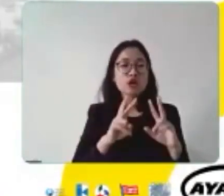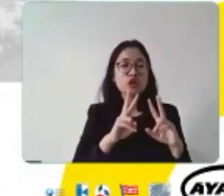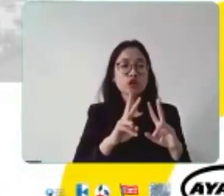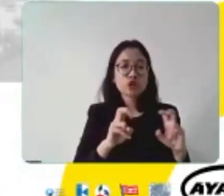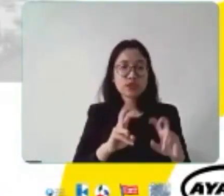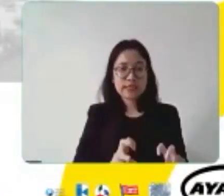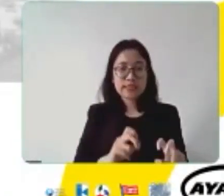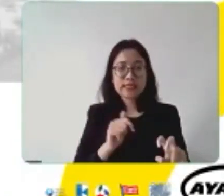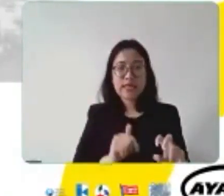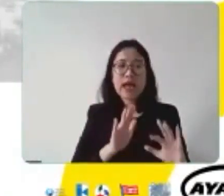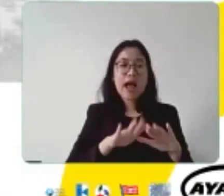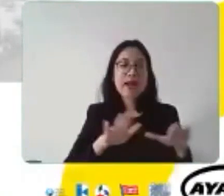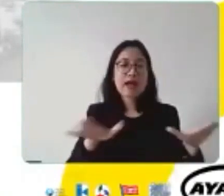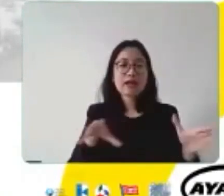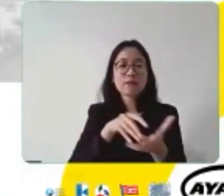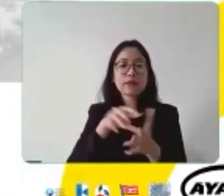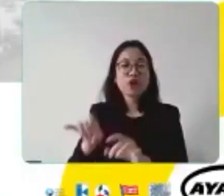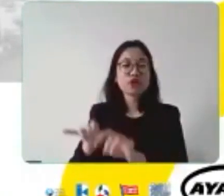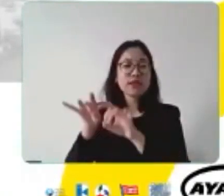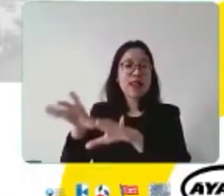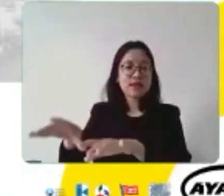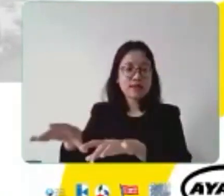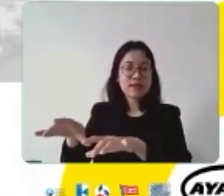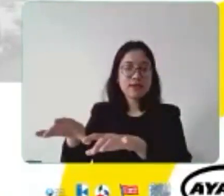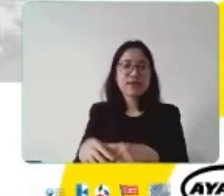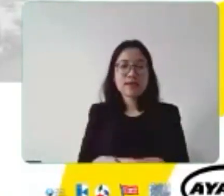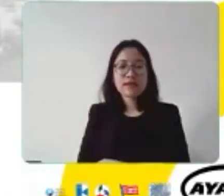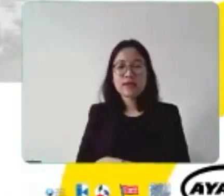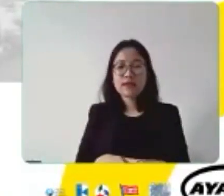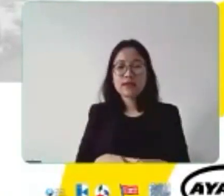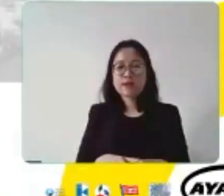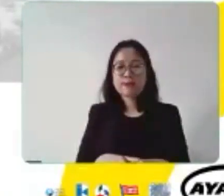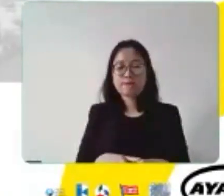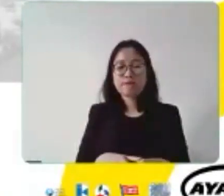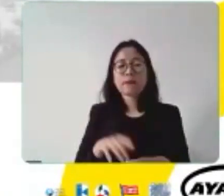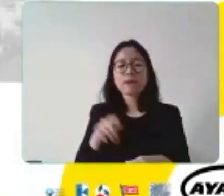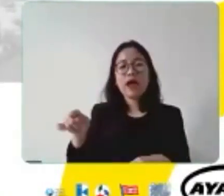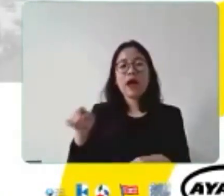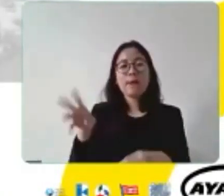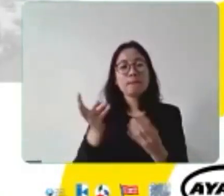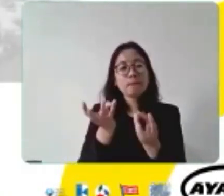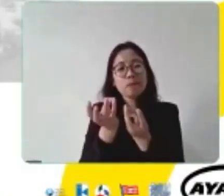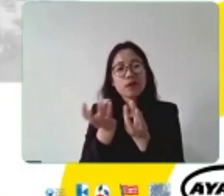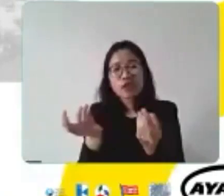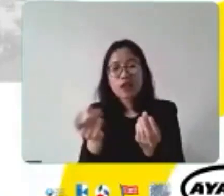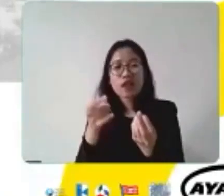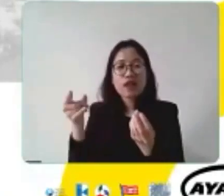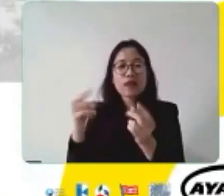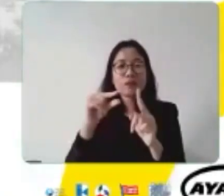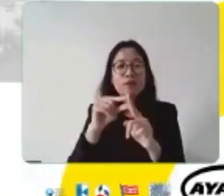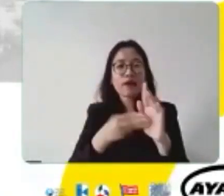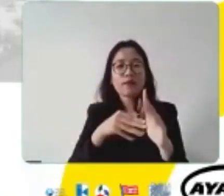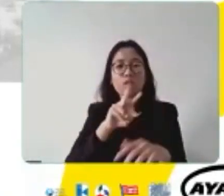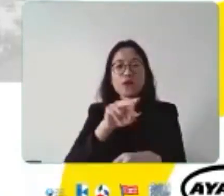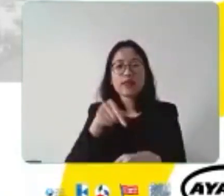exposure to relatively low PM2.5 might have effects on the intima media